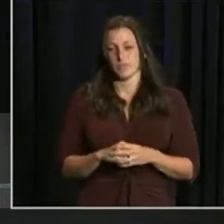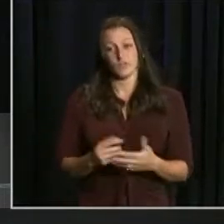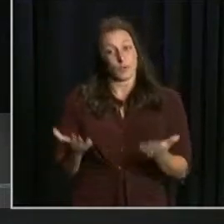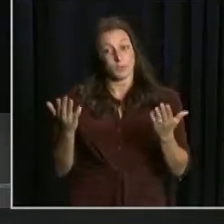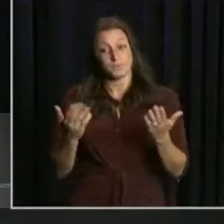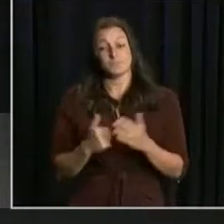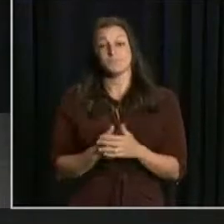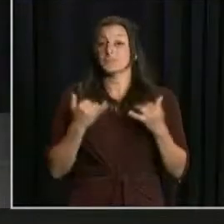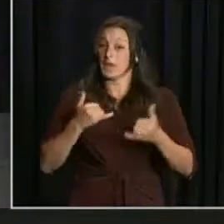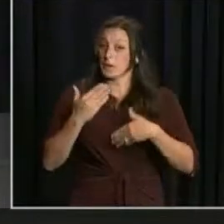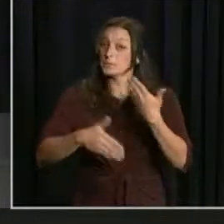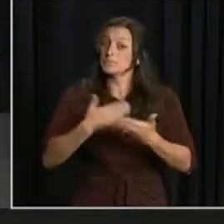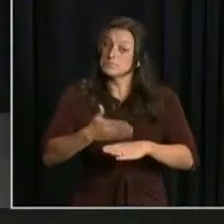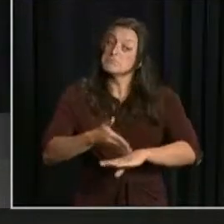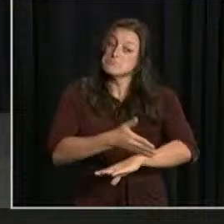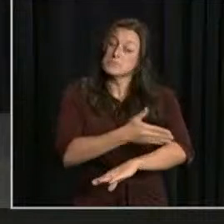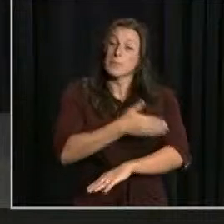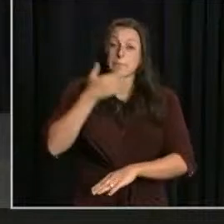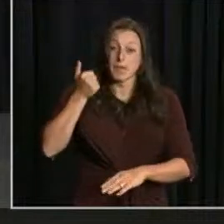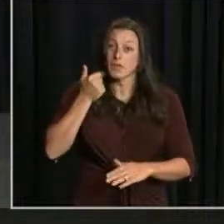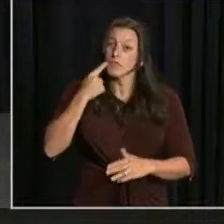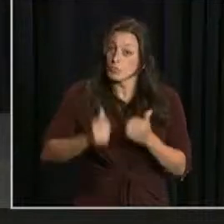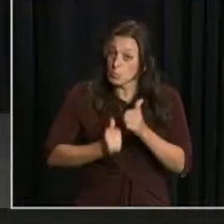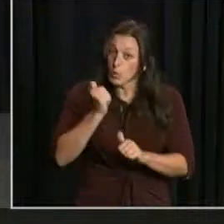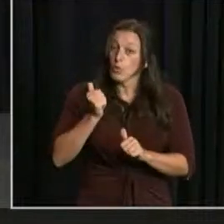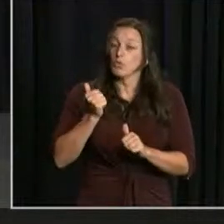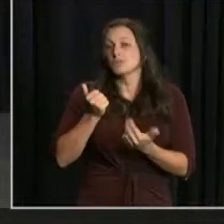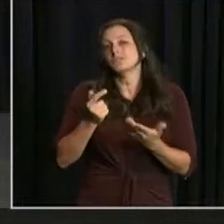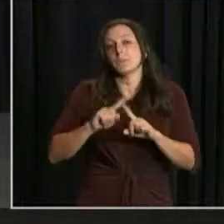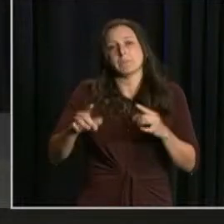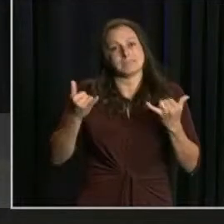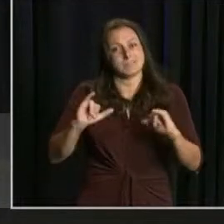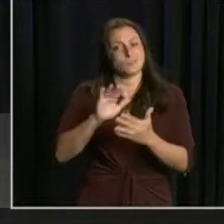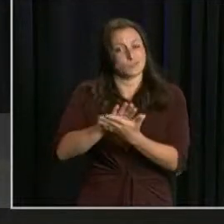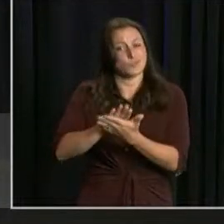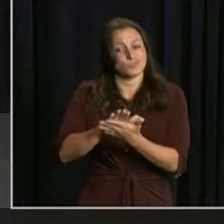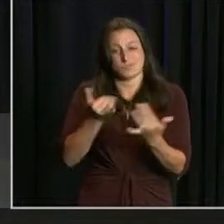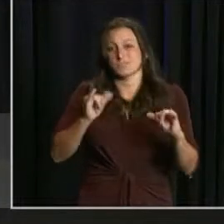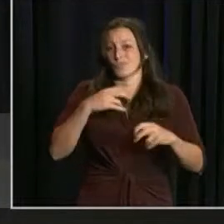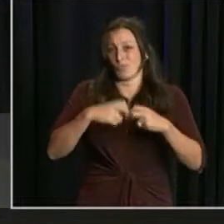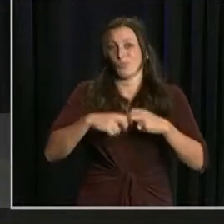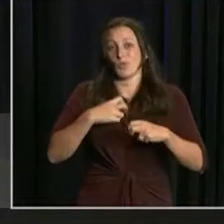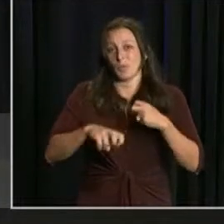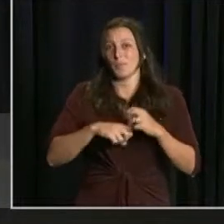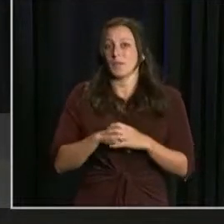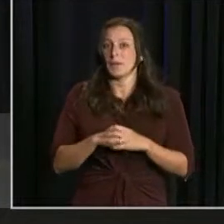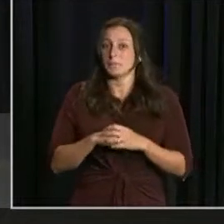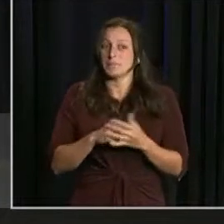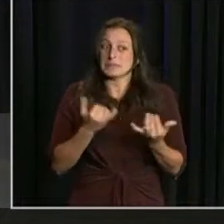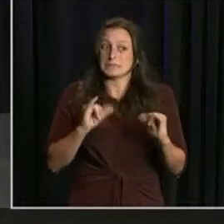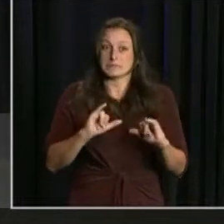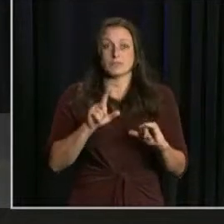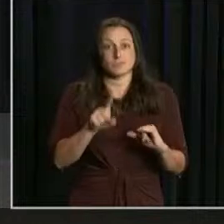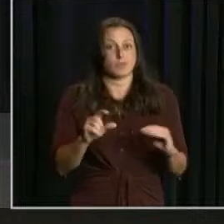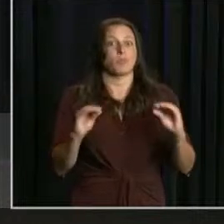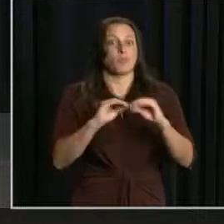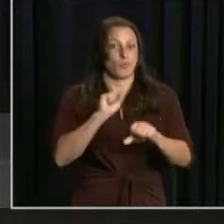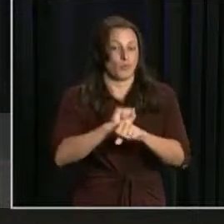We're on the right track on most of it, but still problems in schools, and we got a long way to go yet. We